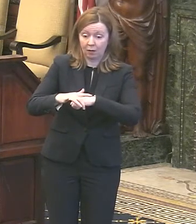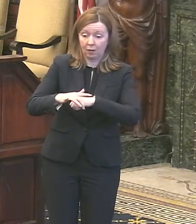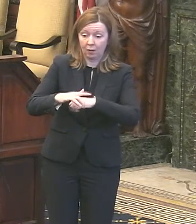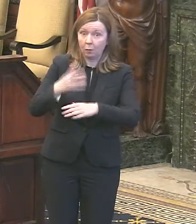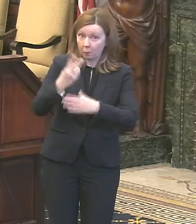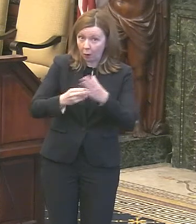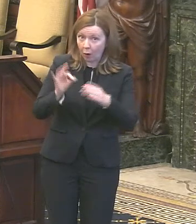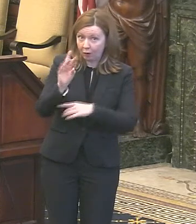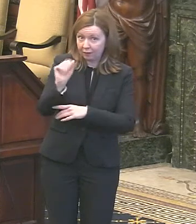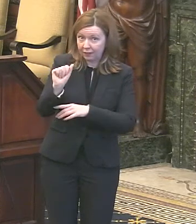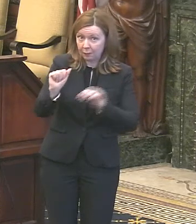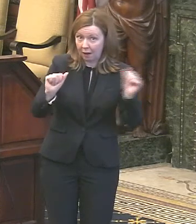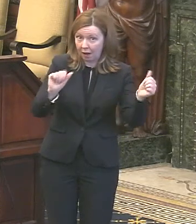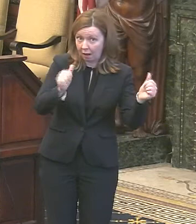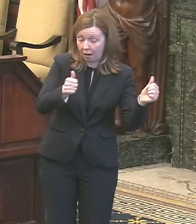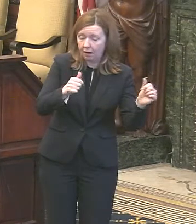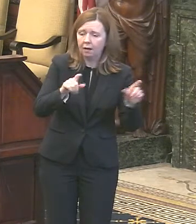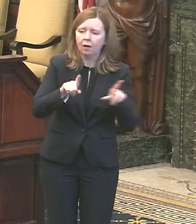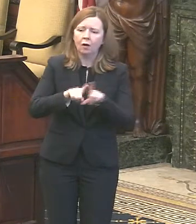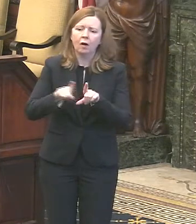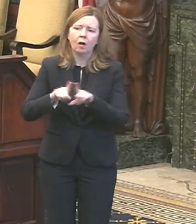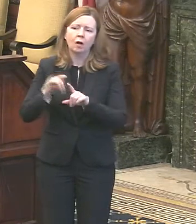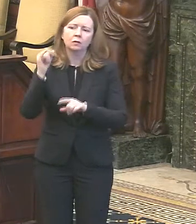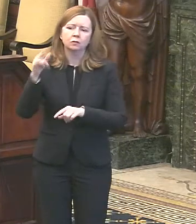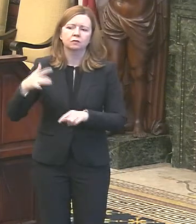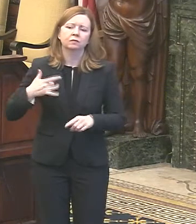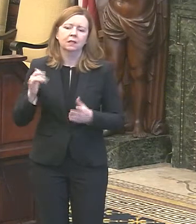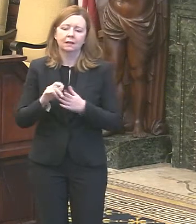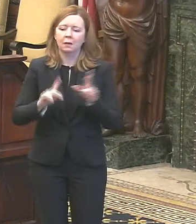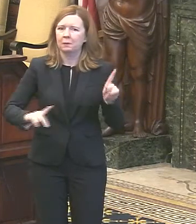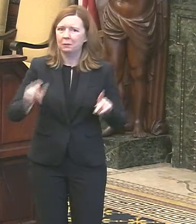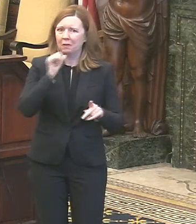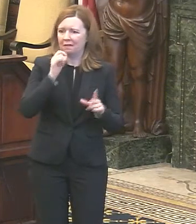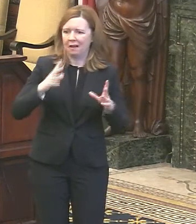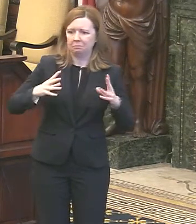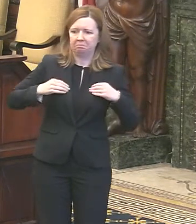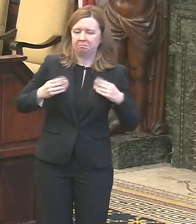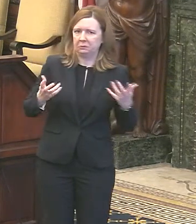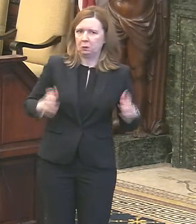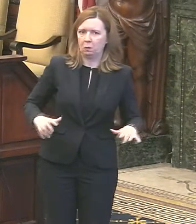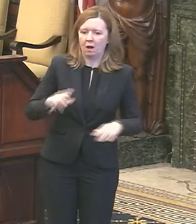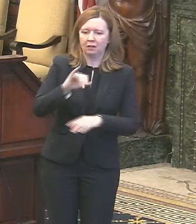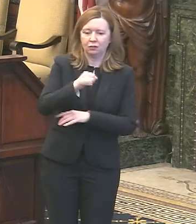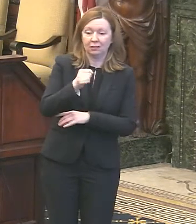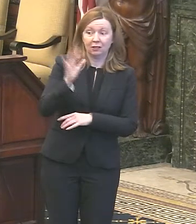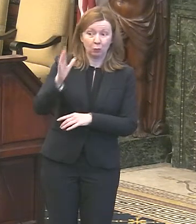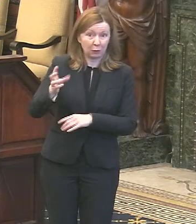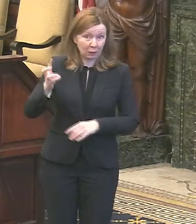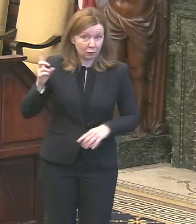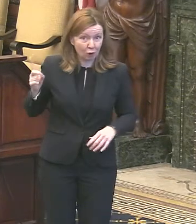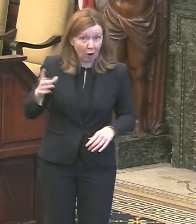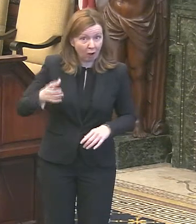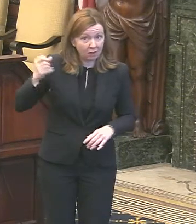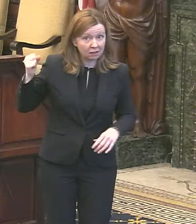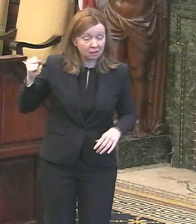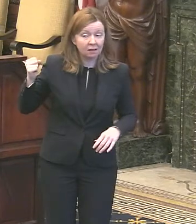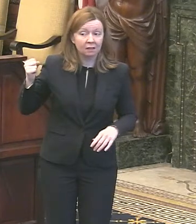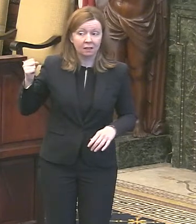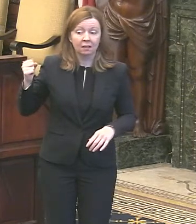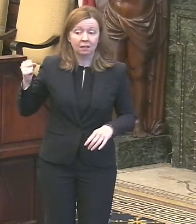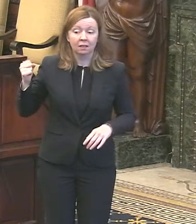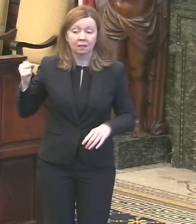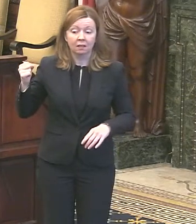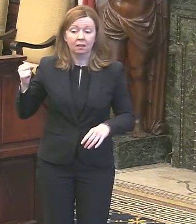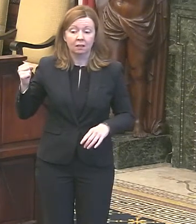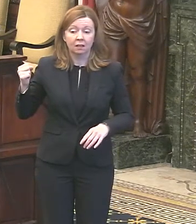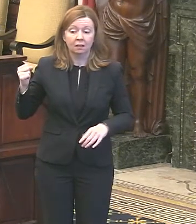both FEMA sites. And also, if you feel that people are not taking it, will we withdraw? But this is basically a